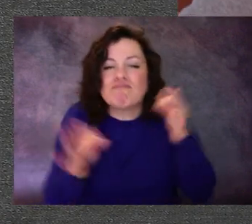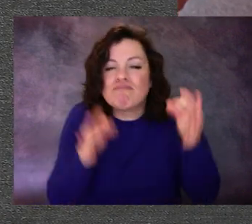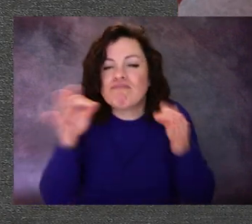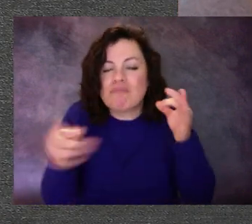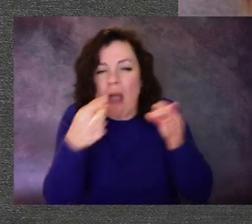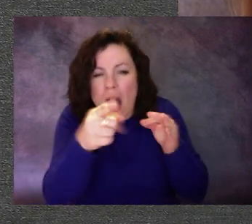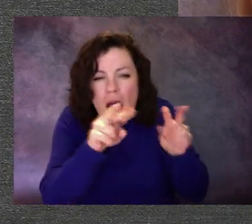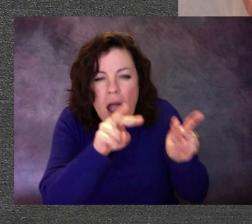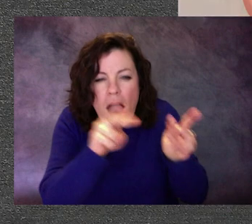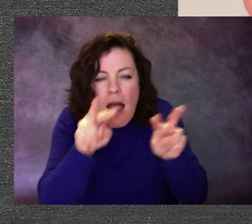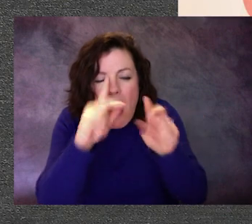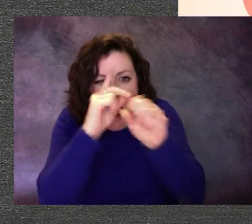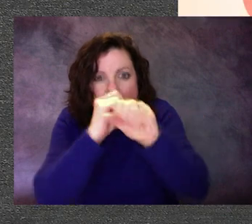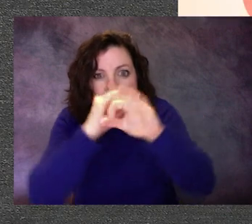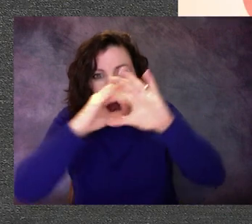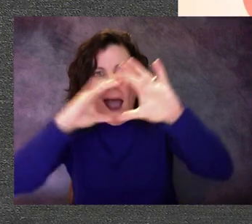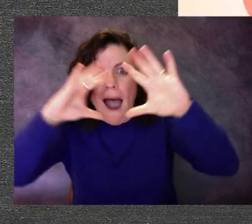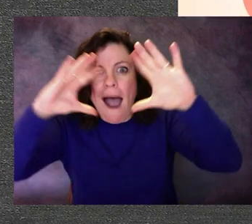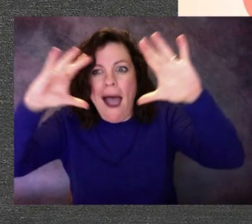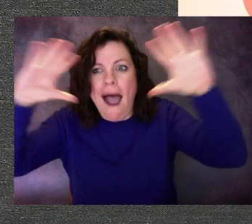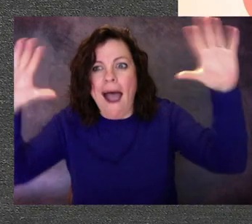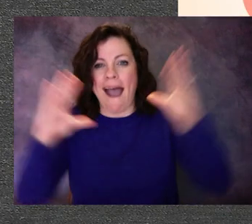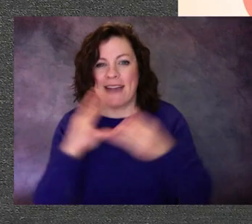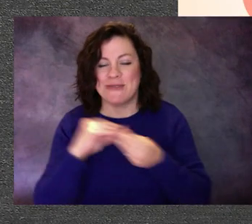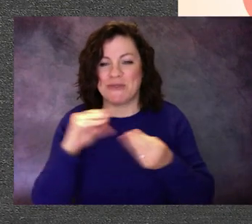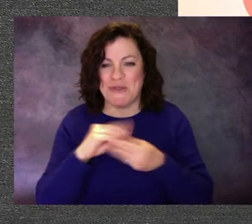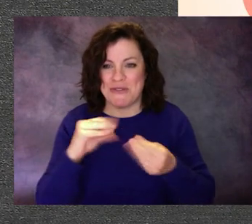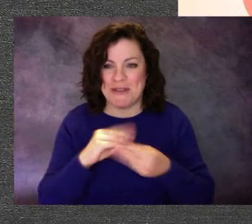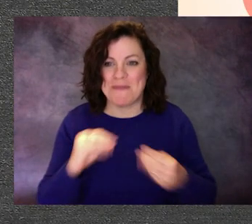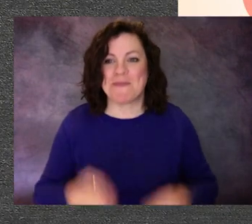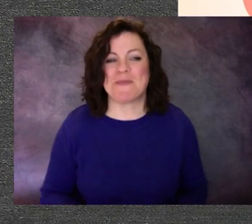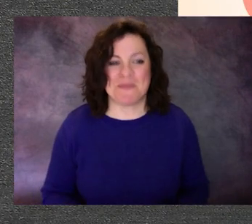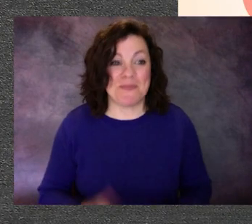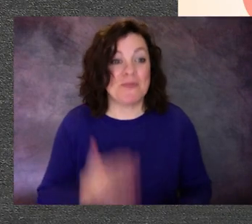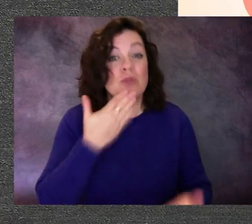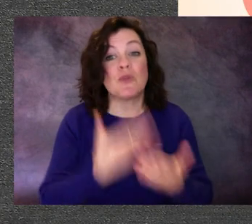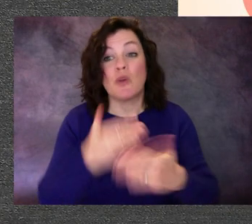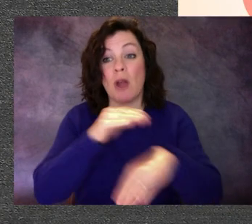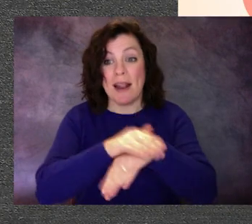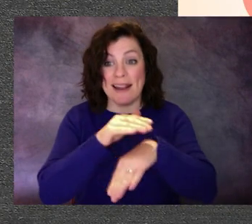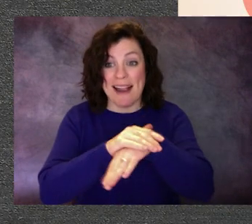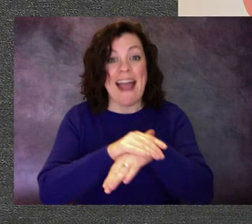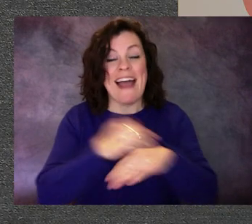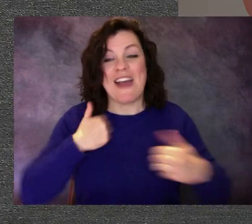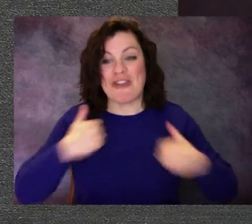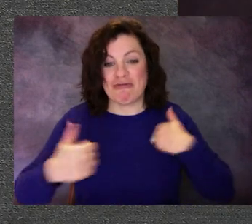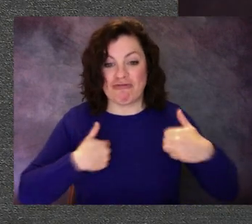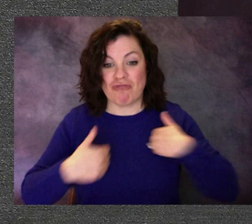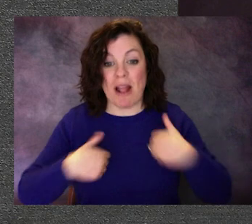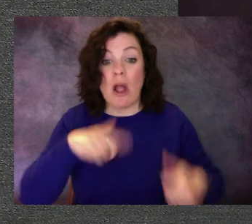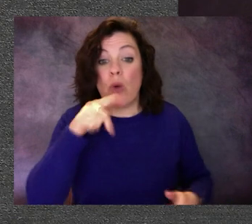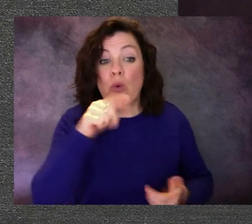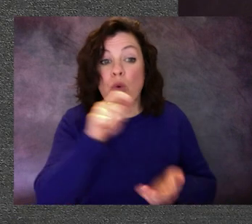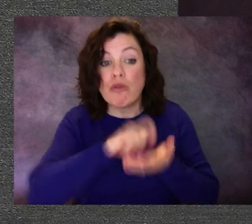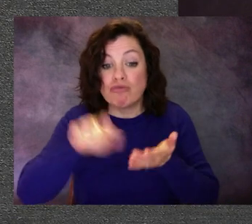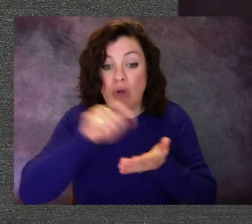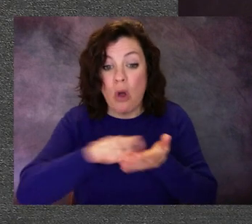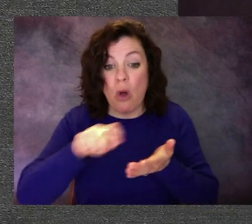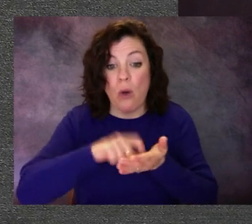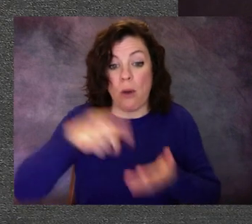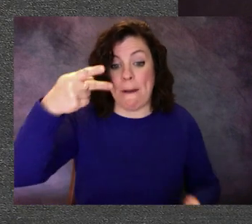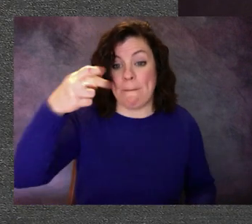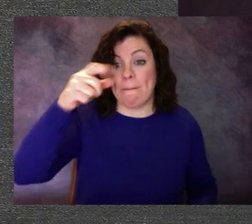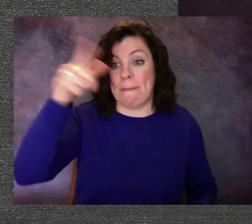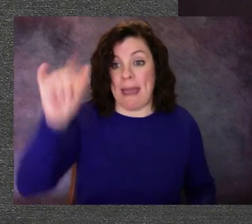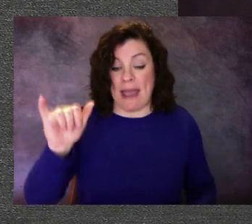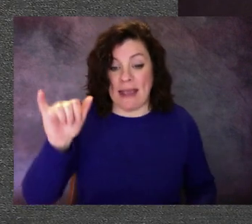through the story. Enjoy. Goodnight Gorilla by Peggy Rathman. Peggy Rathman is also